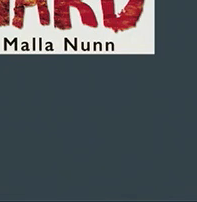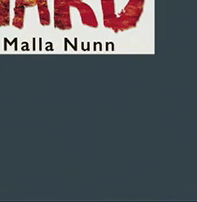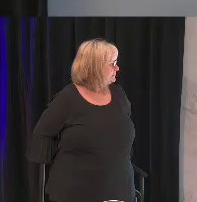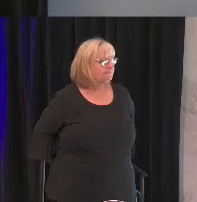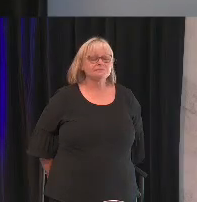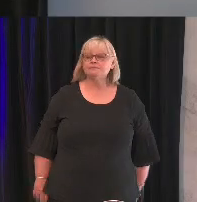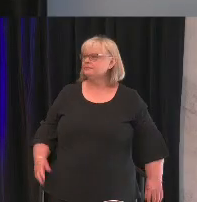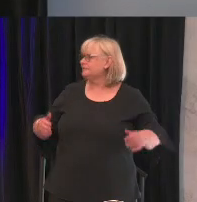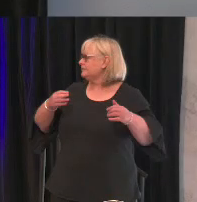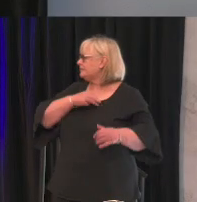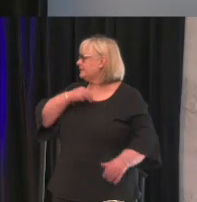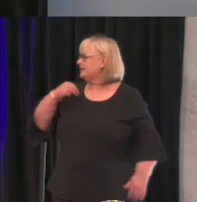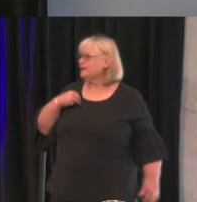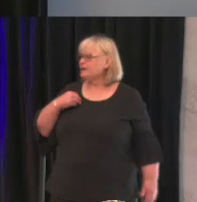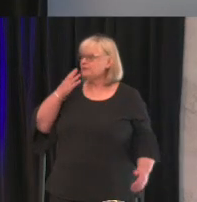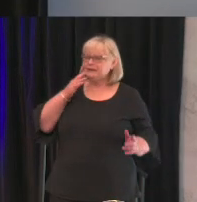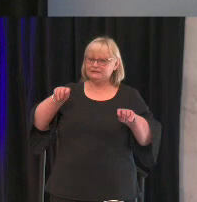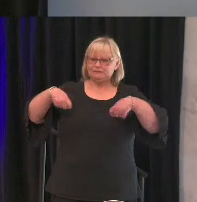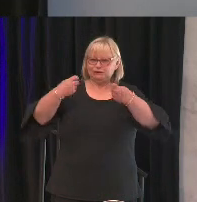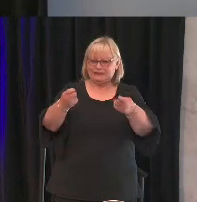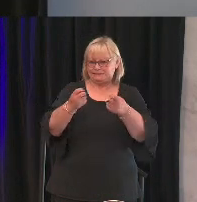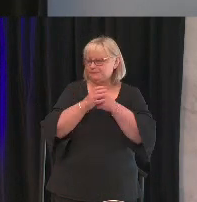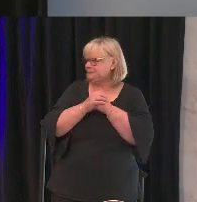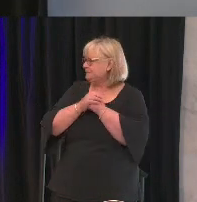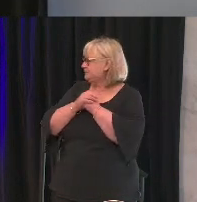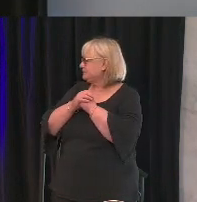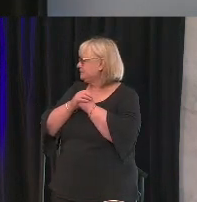And Minister, will you please come up and do the honours for us?